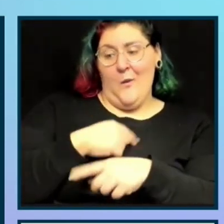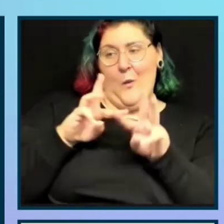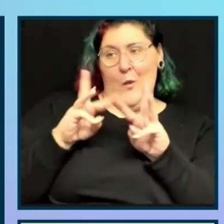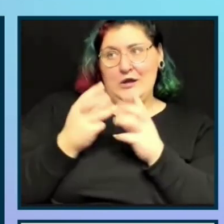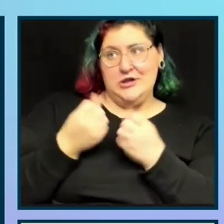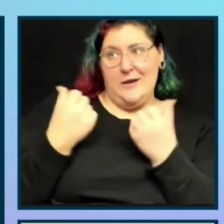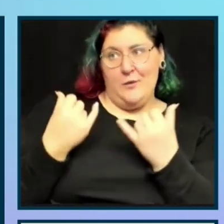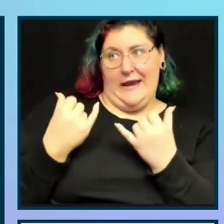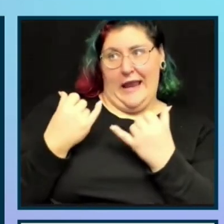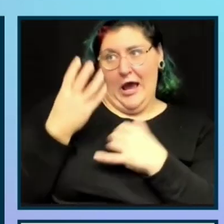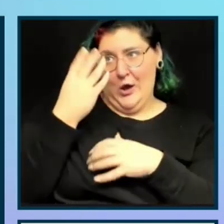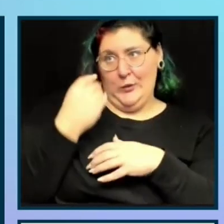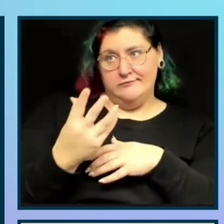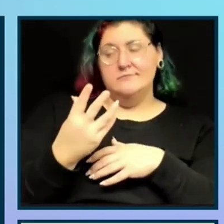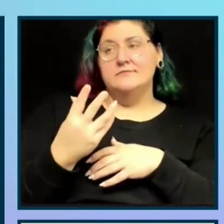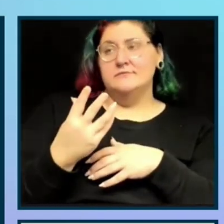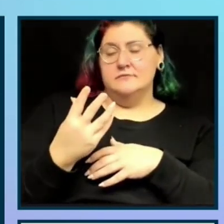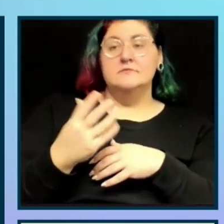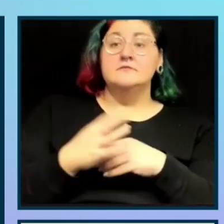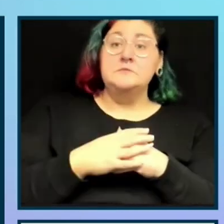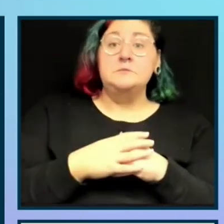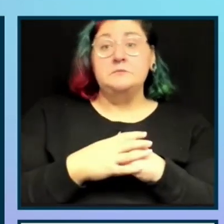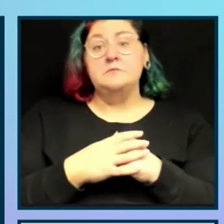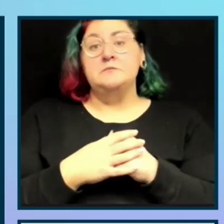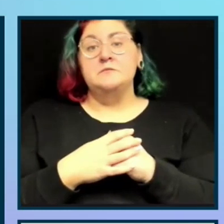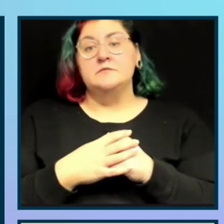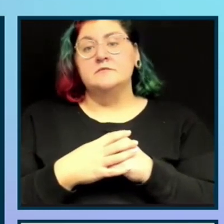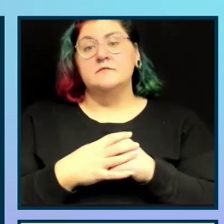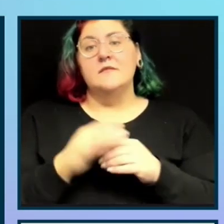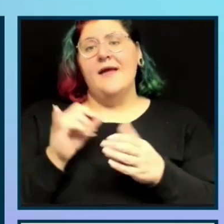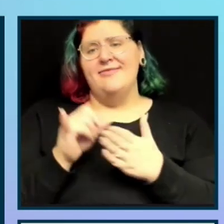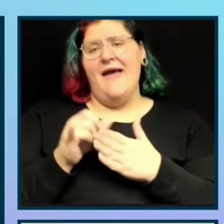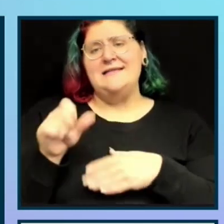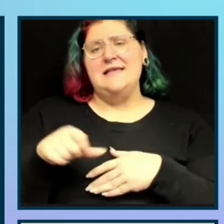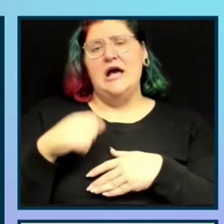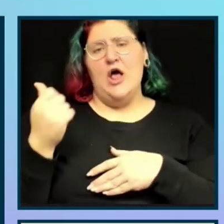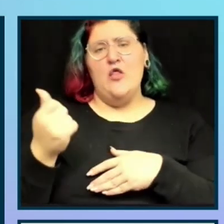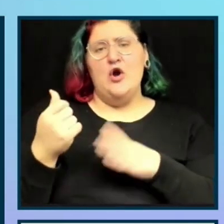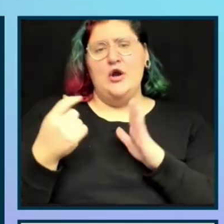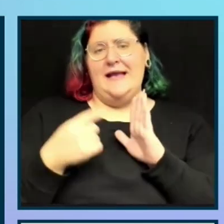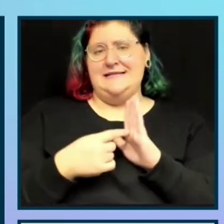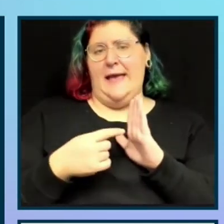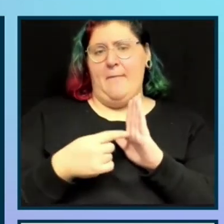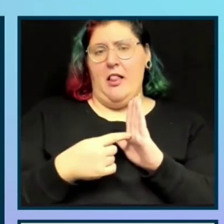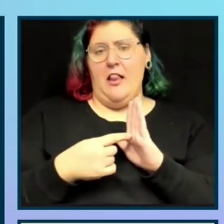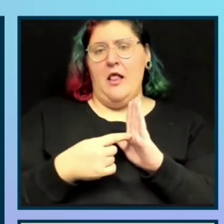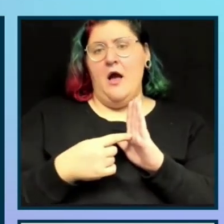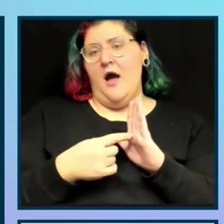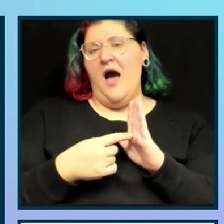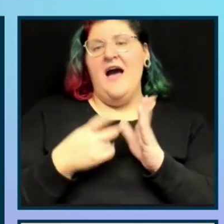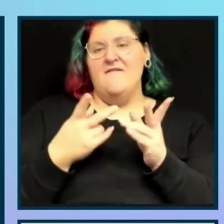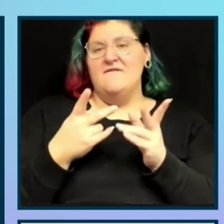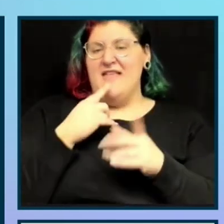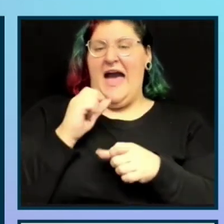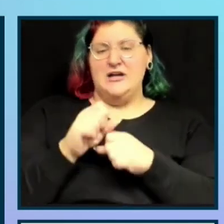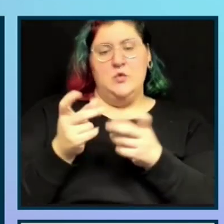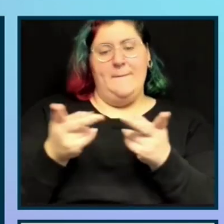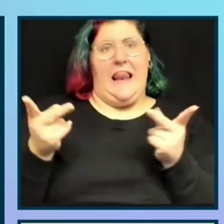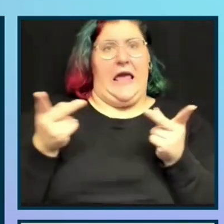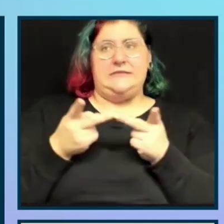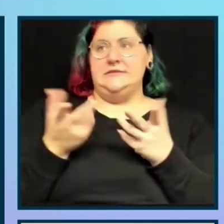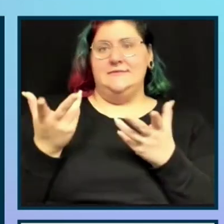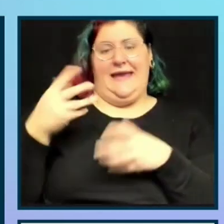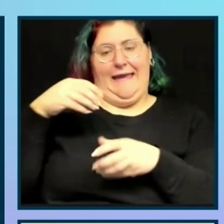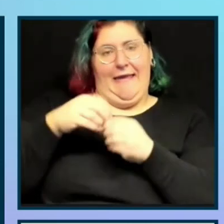go into. And that's another example of the place, whereas it's right outside the area. And